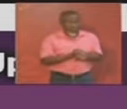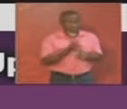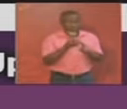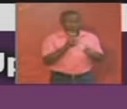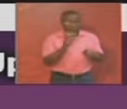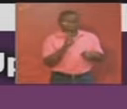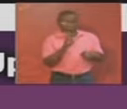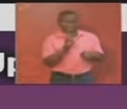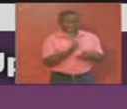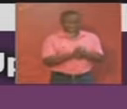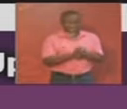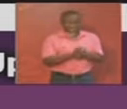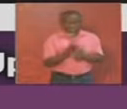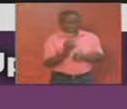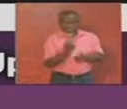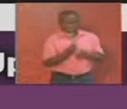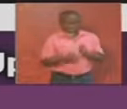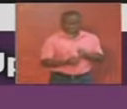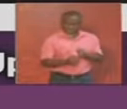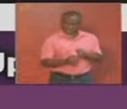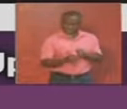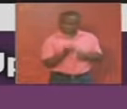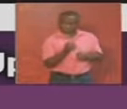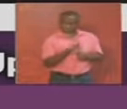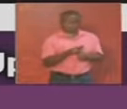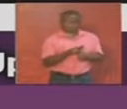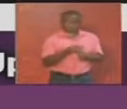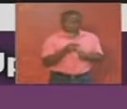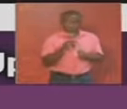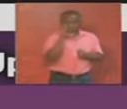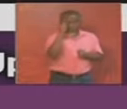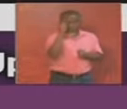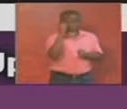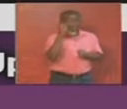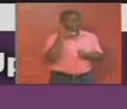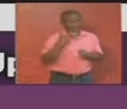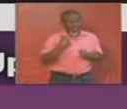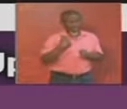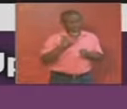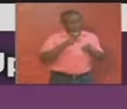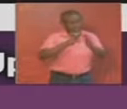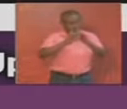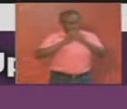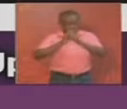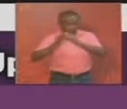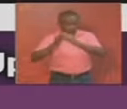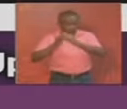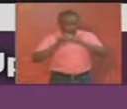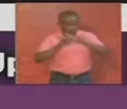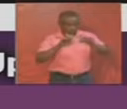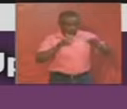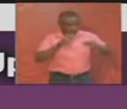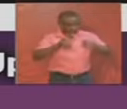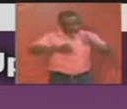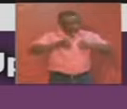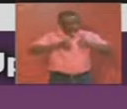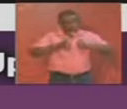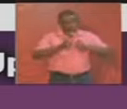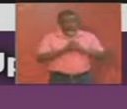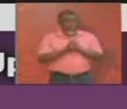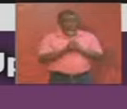Trinidadian or other imports, and whether or not Tobago is considered in community spread. And my second question is, are